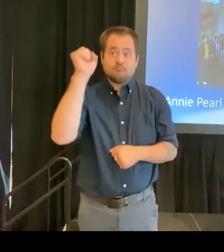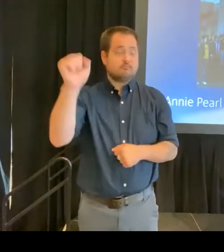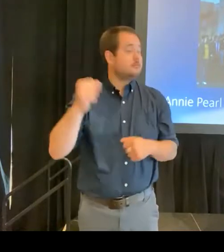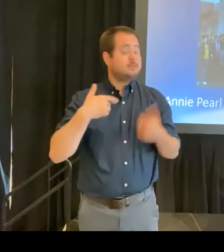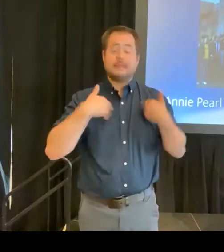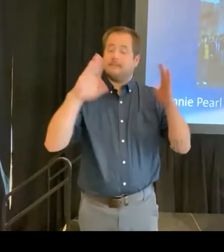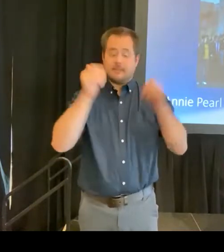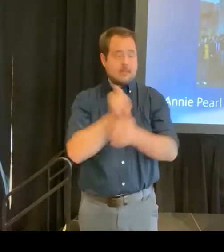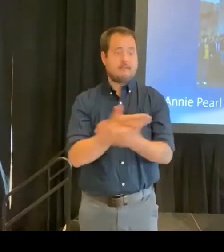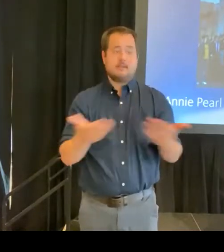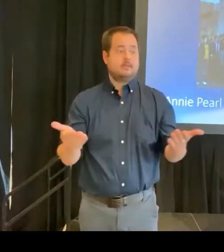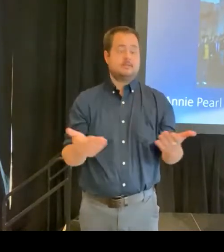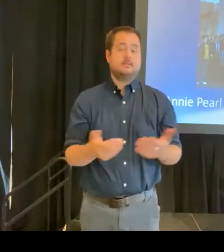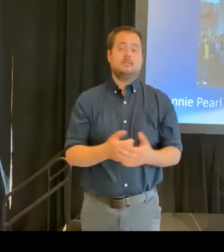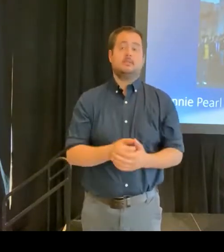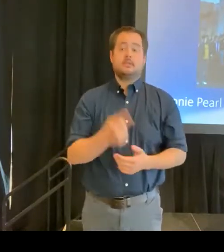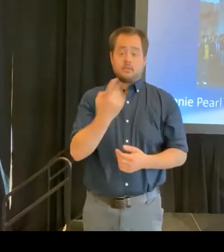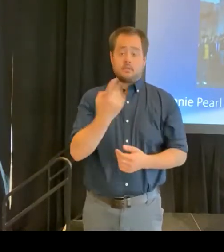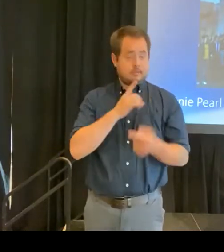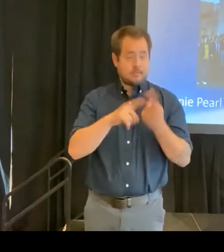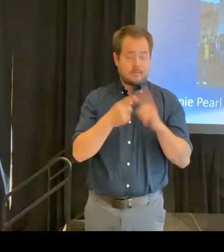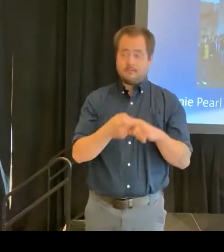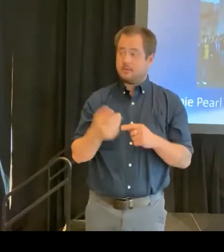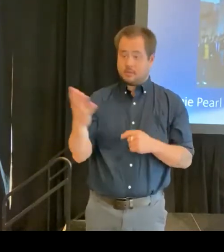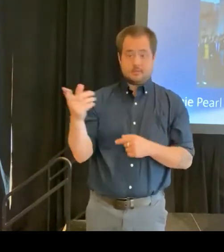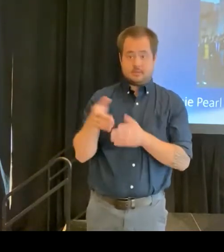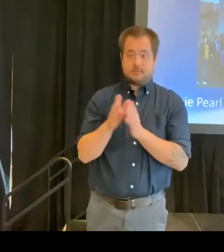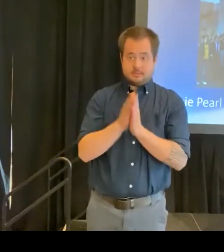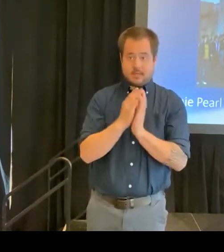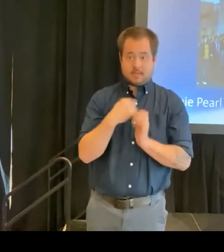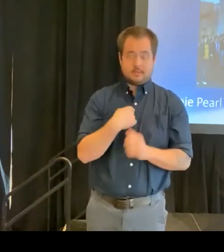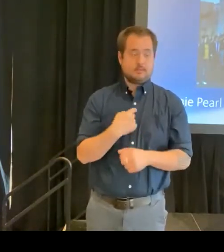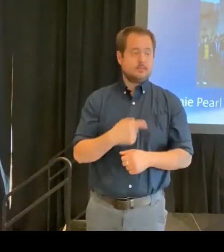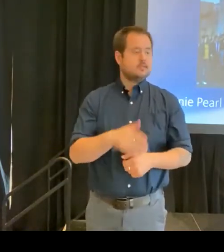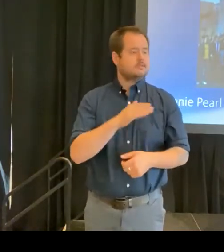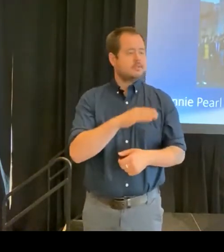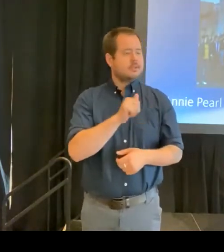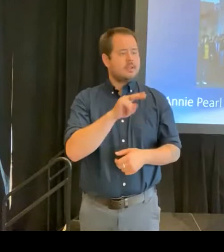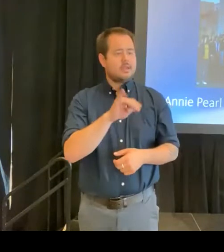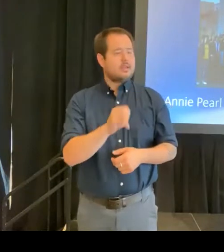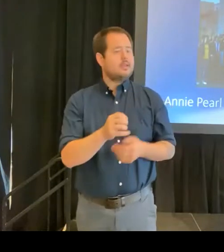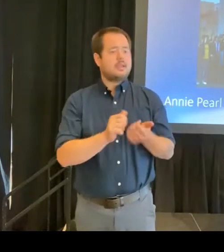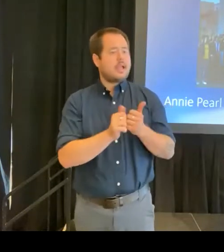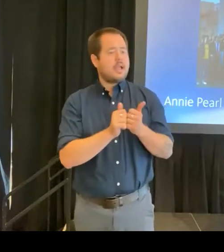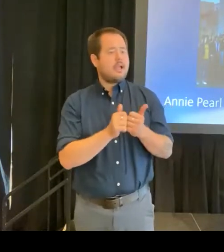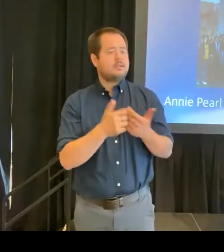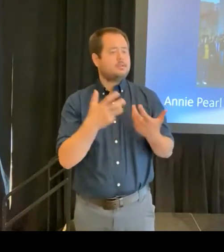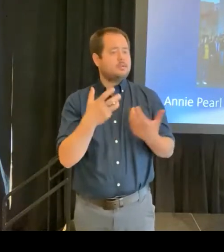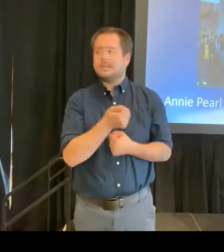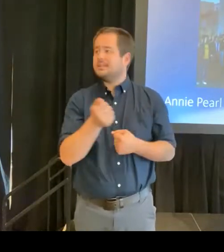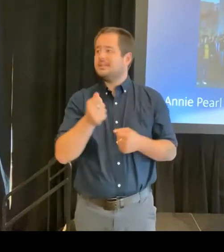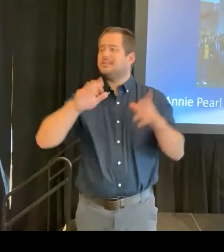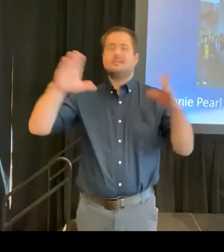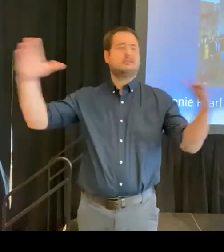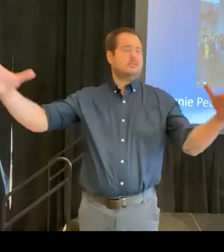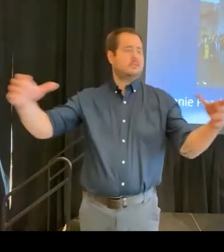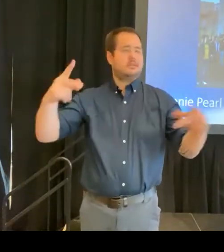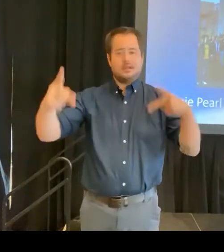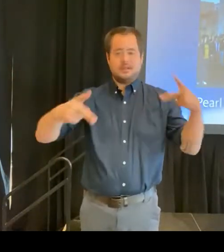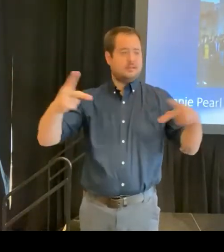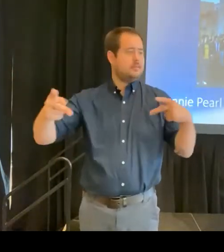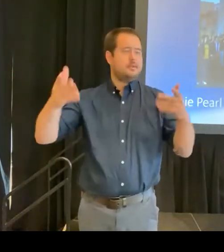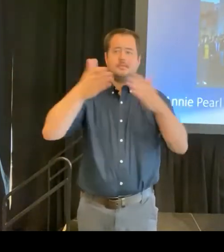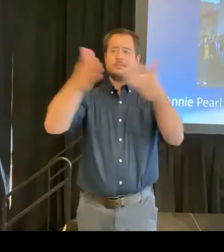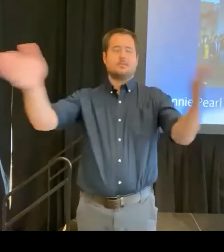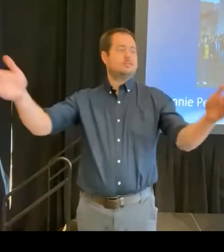said, Annie Pearl, so how do we get the masses? You know what?